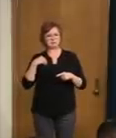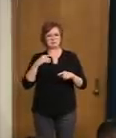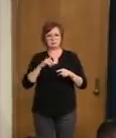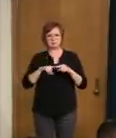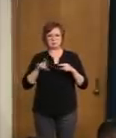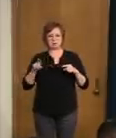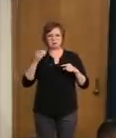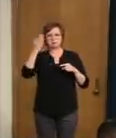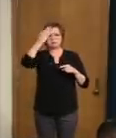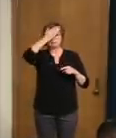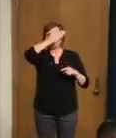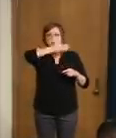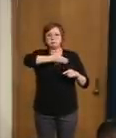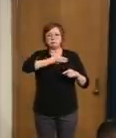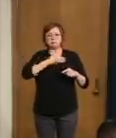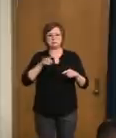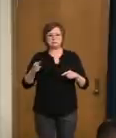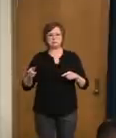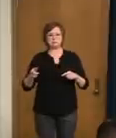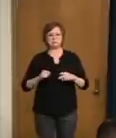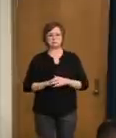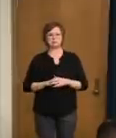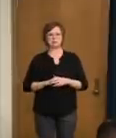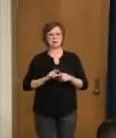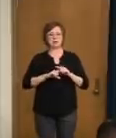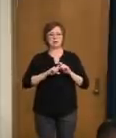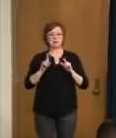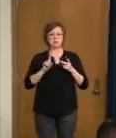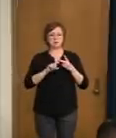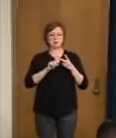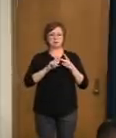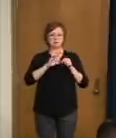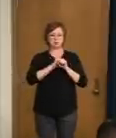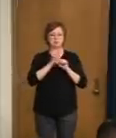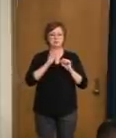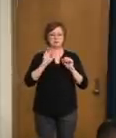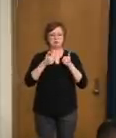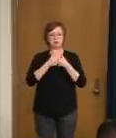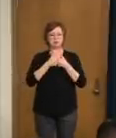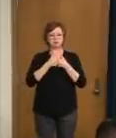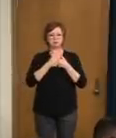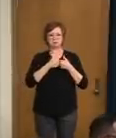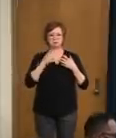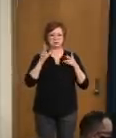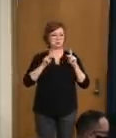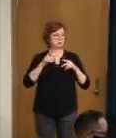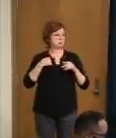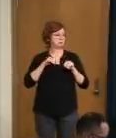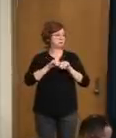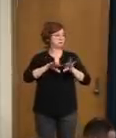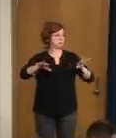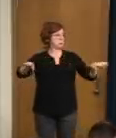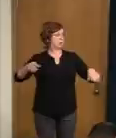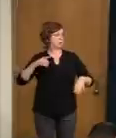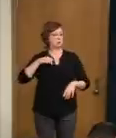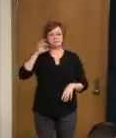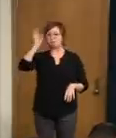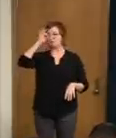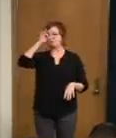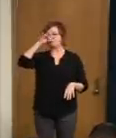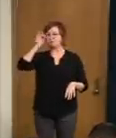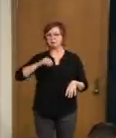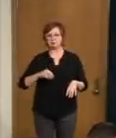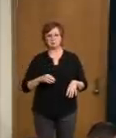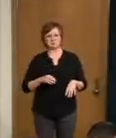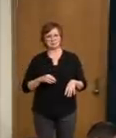more challenging because in 40% of cases, it transmits in people who don't even know they're sick. So we have to do everything we're